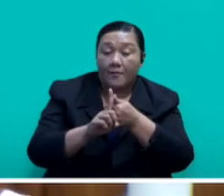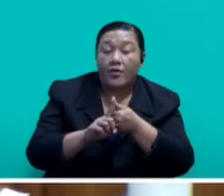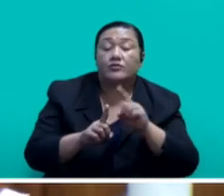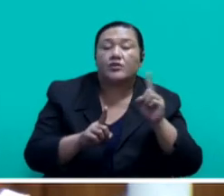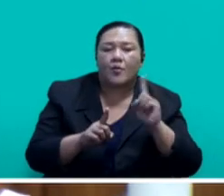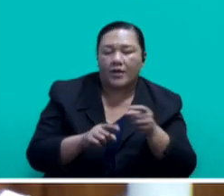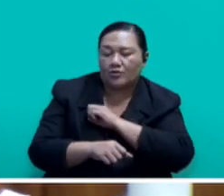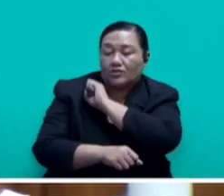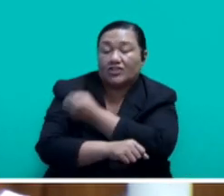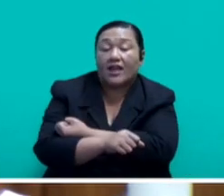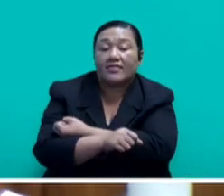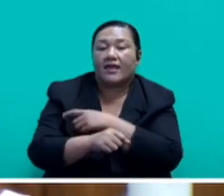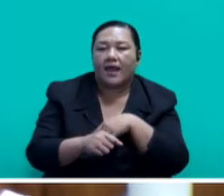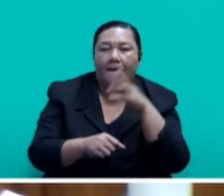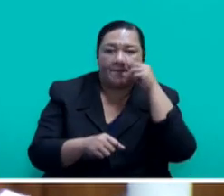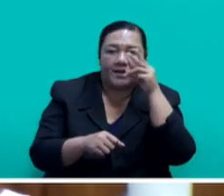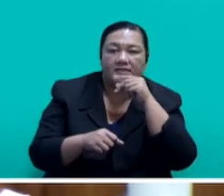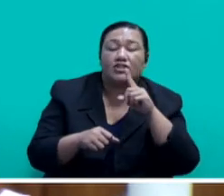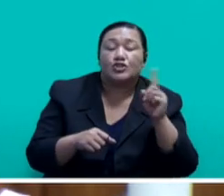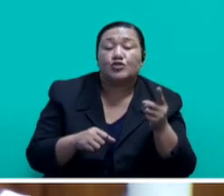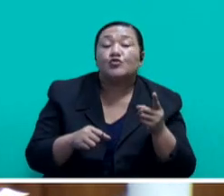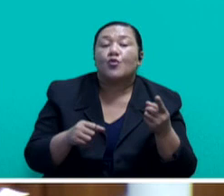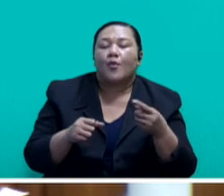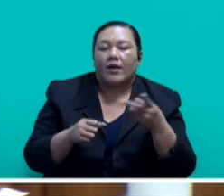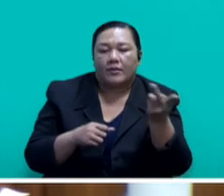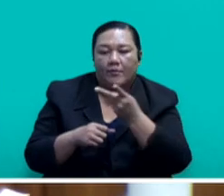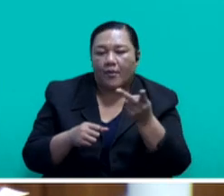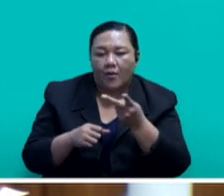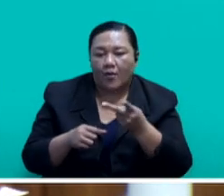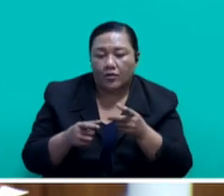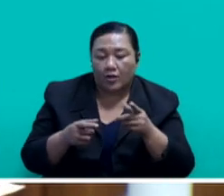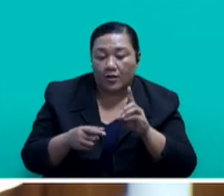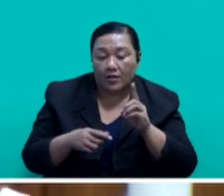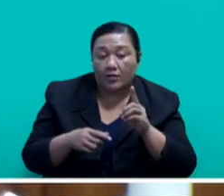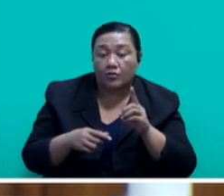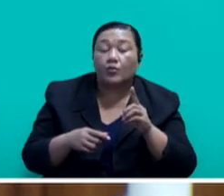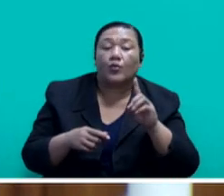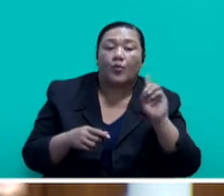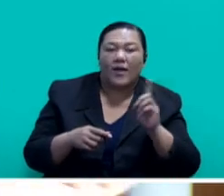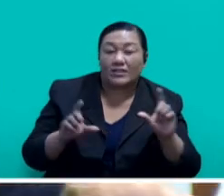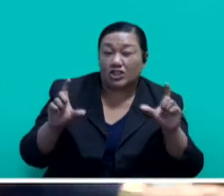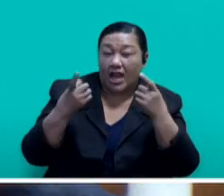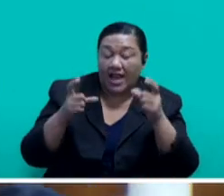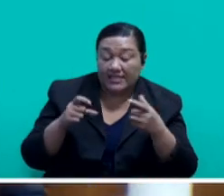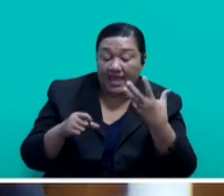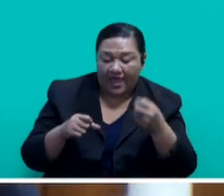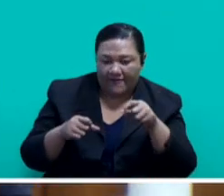our ability to meet both domestic and global challenges and the workforce demands.